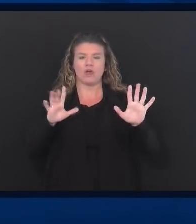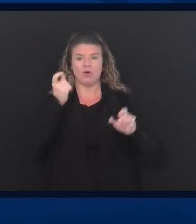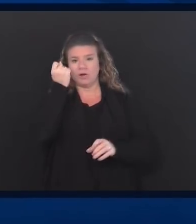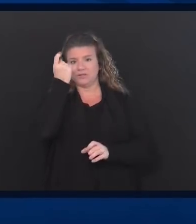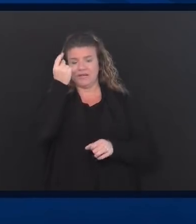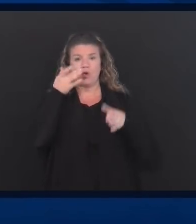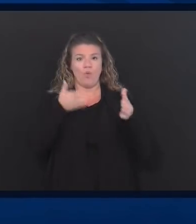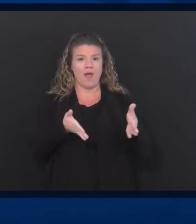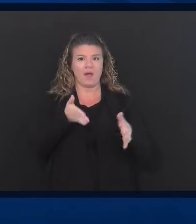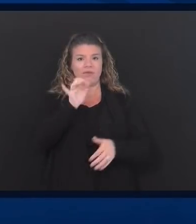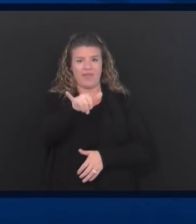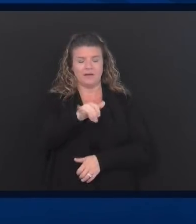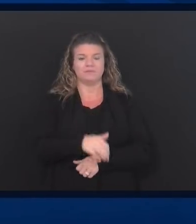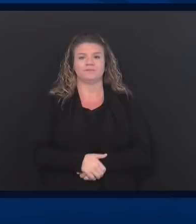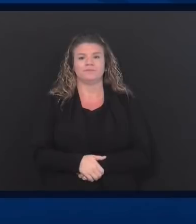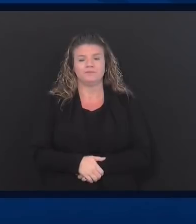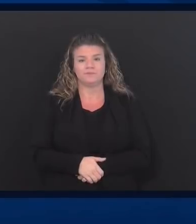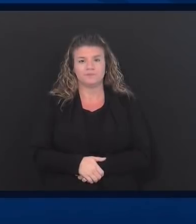understandable way with that.